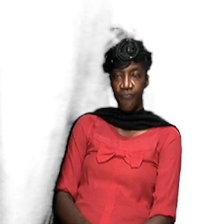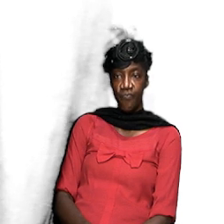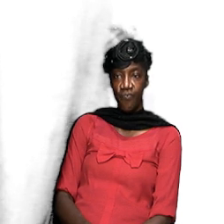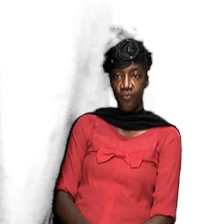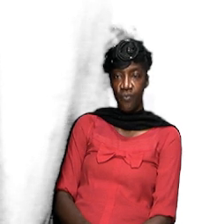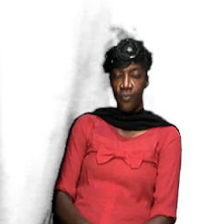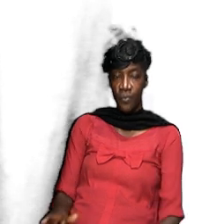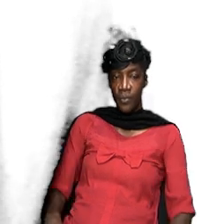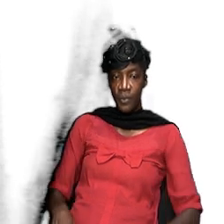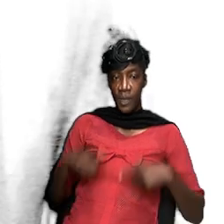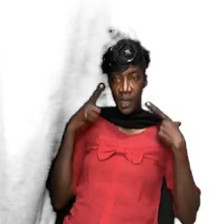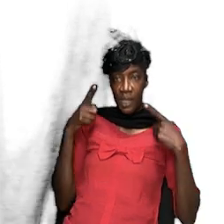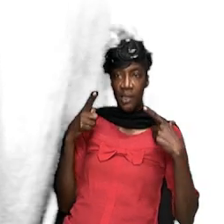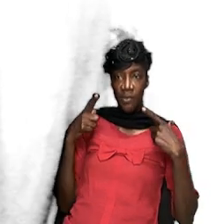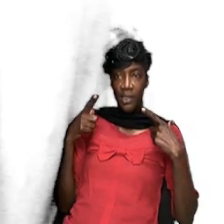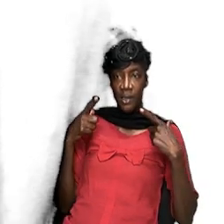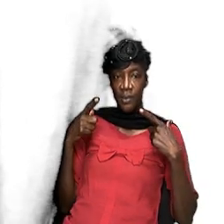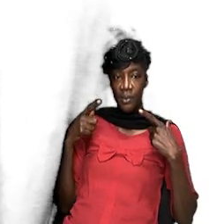We live in a society